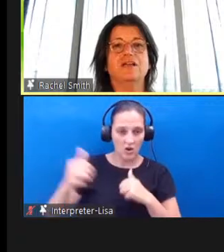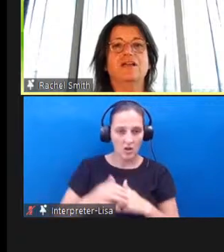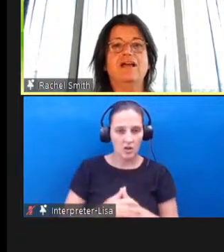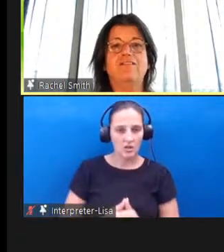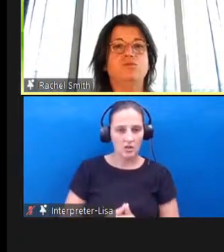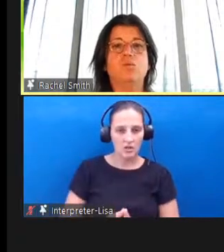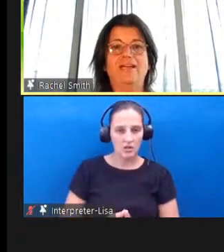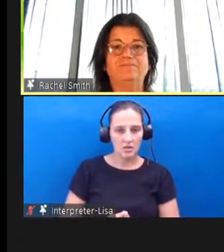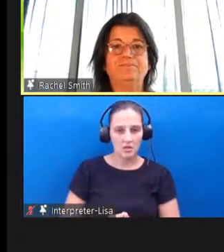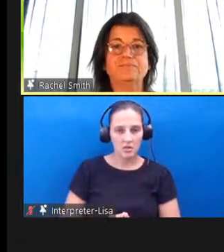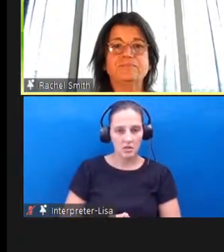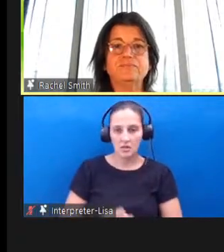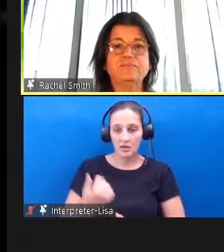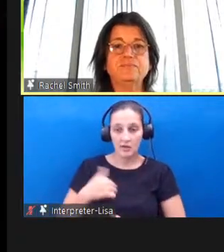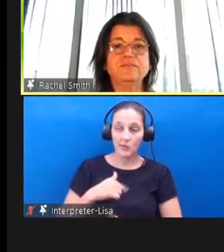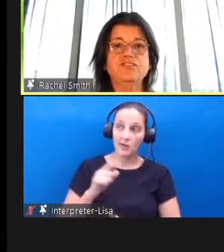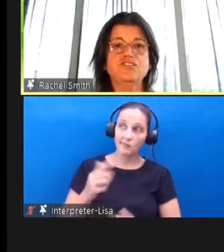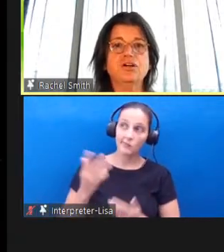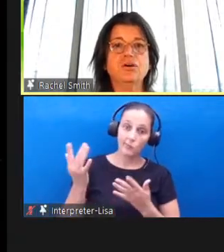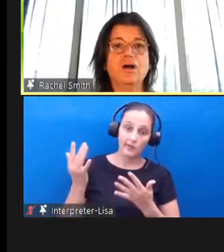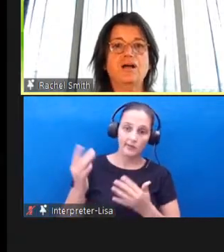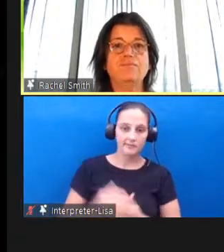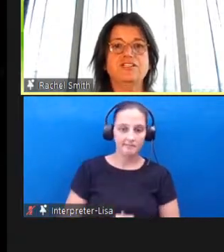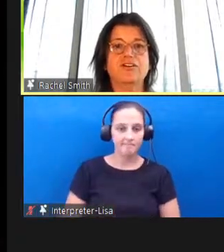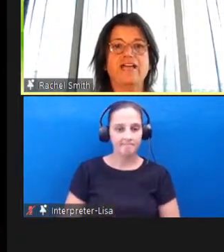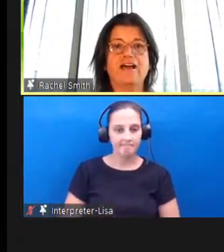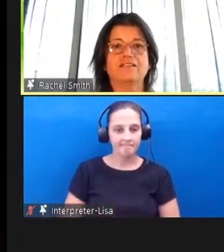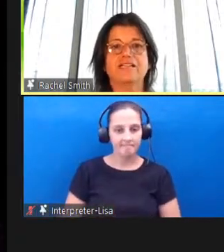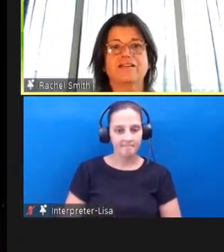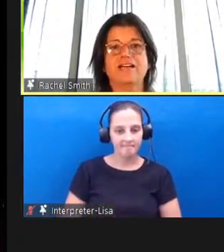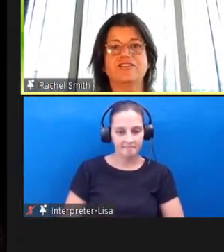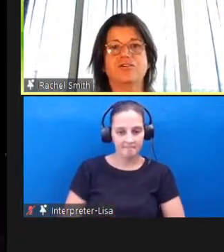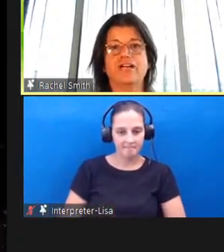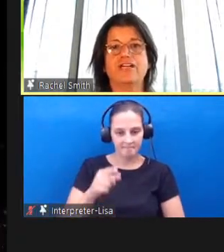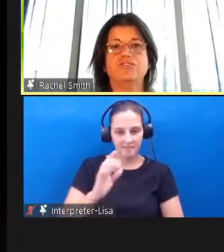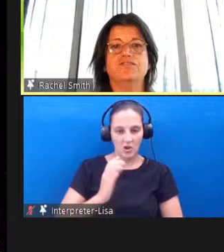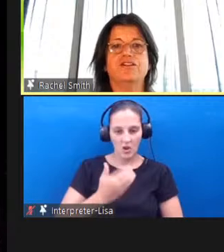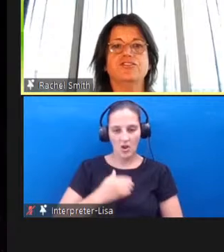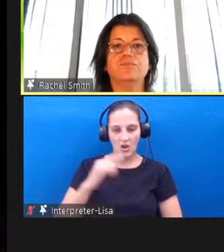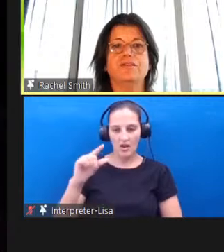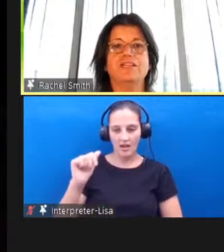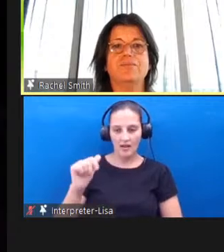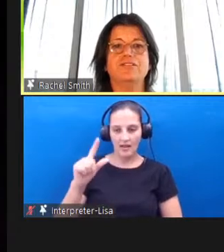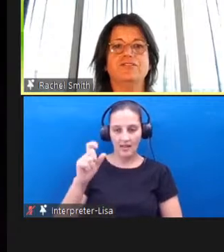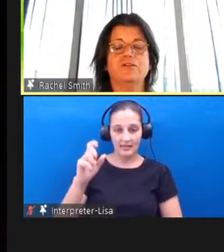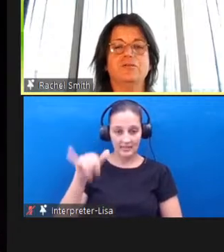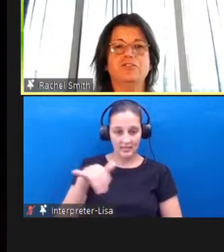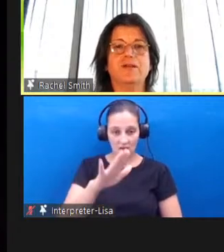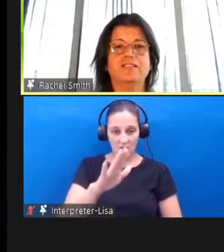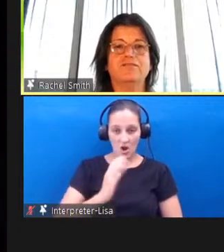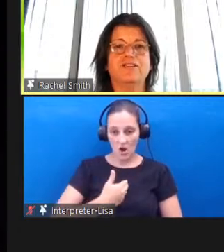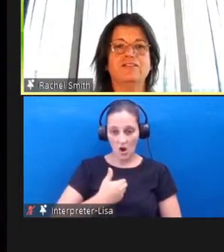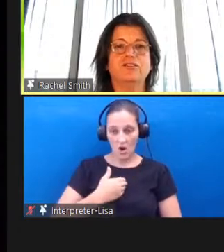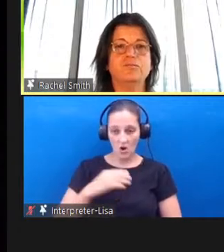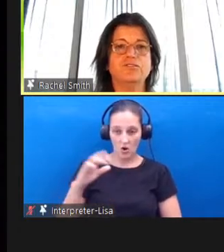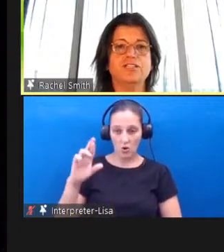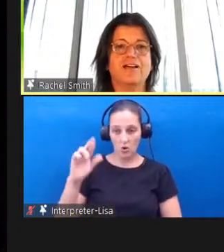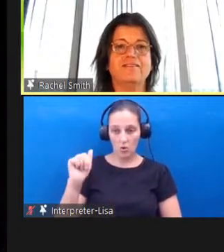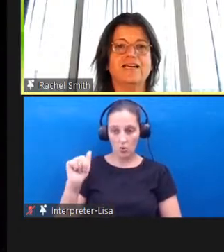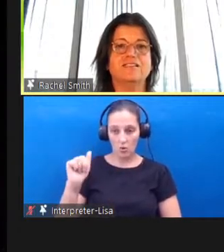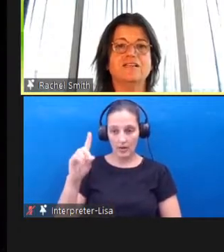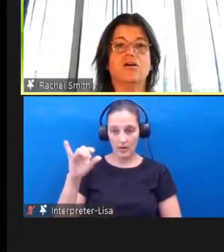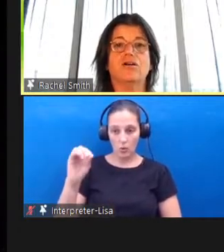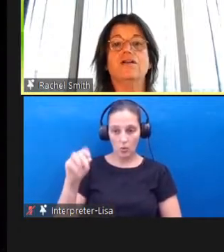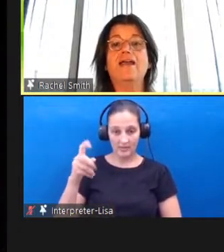just have to wait. So this is our galaxy, and that's our radiosphere. So maybe that puts a little in perspective. That little blue